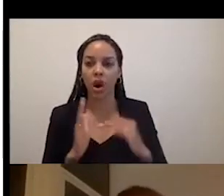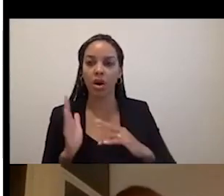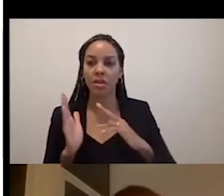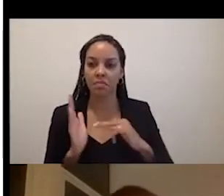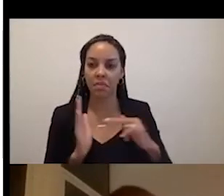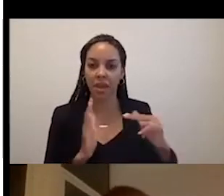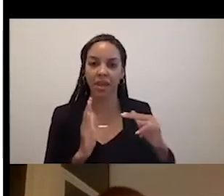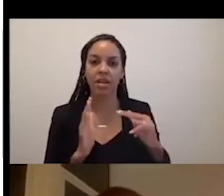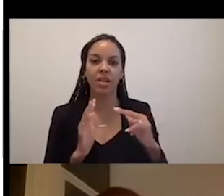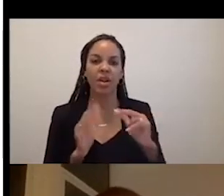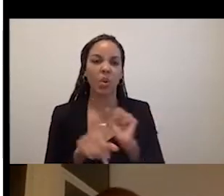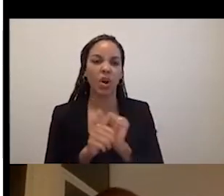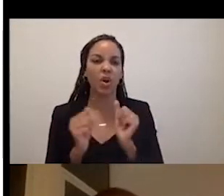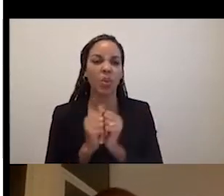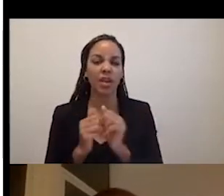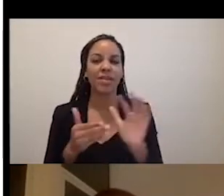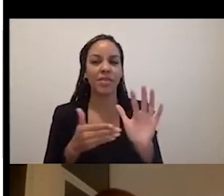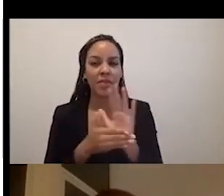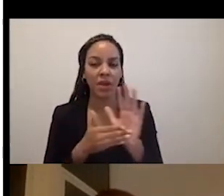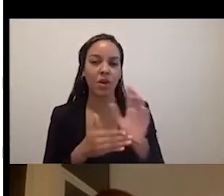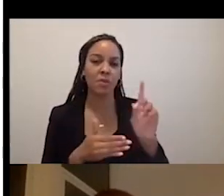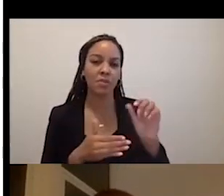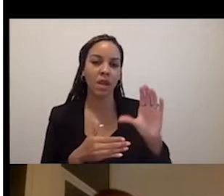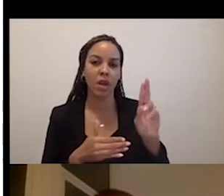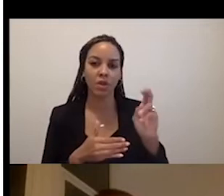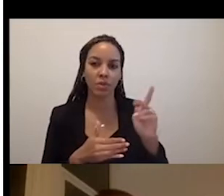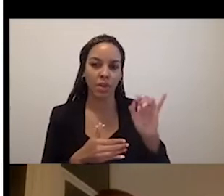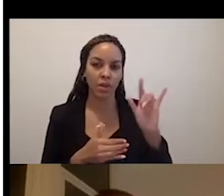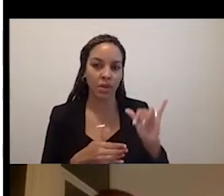film documentaries. And next one.